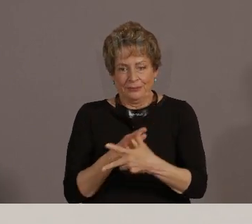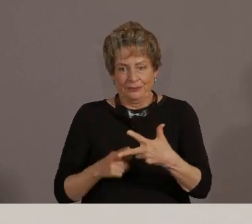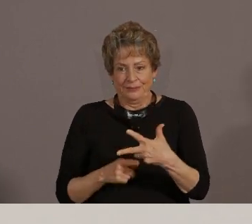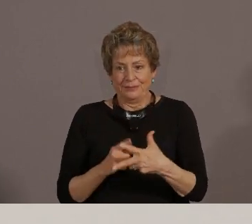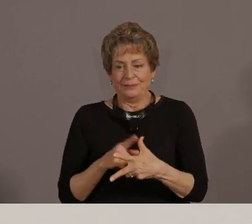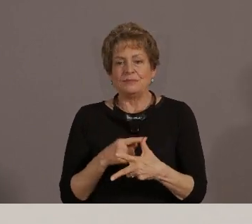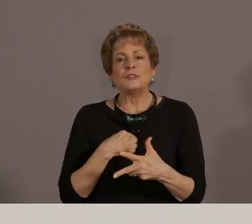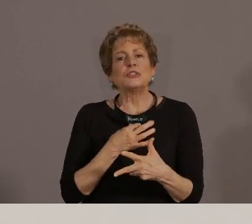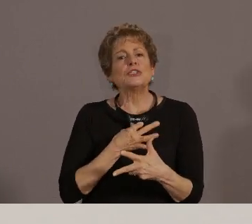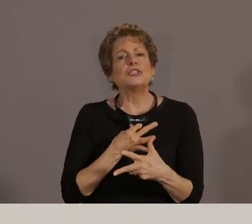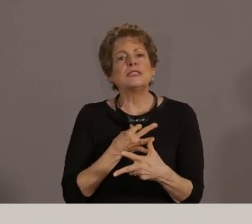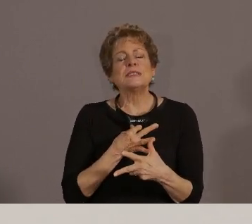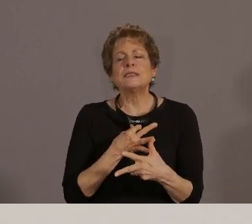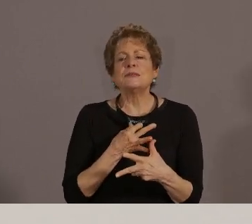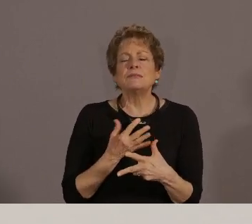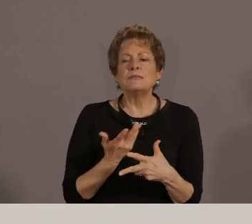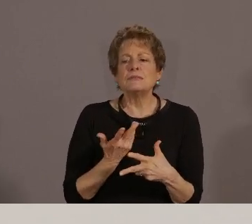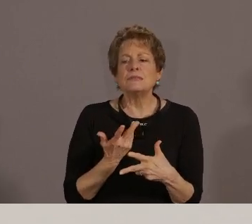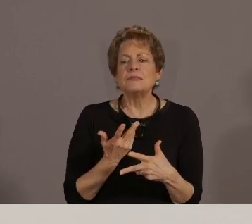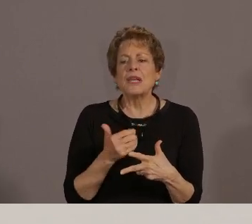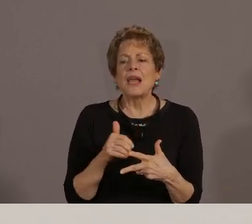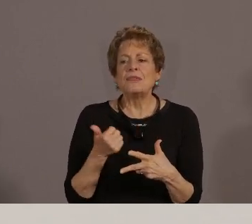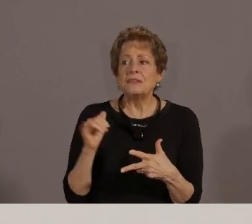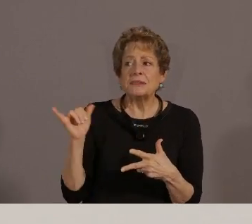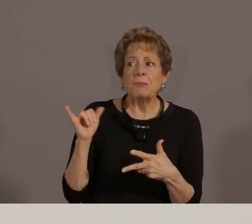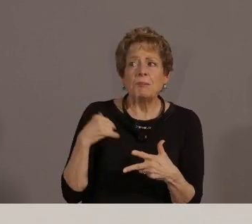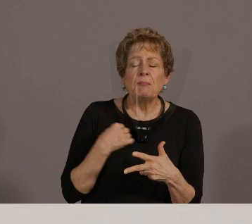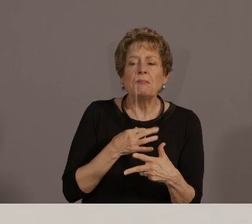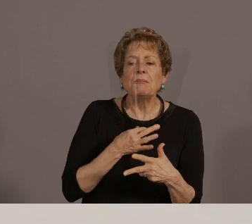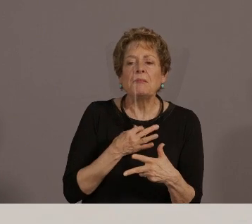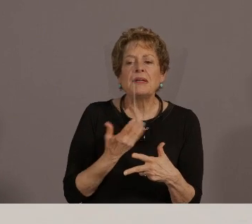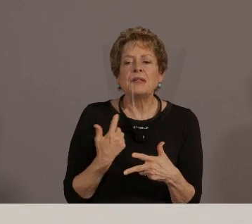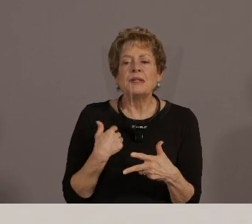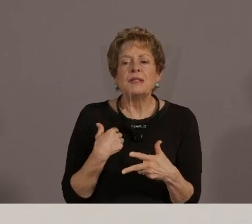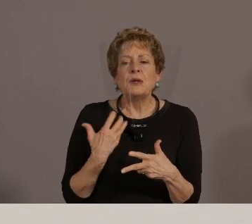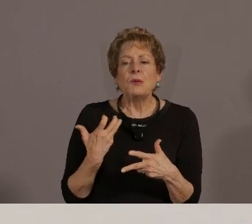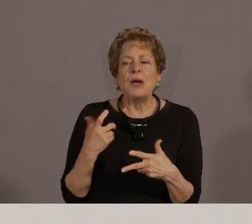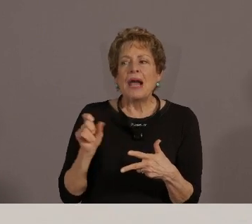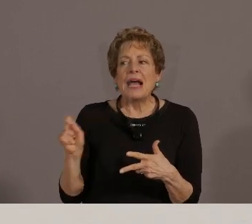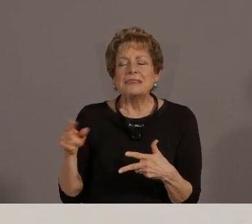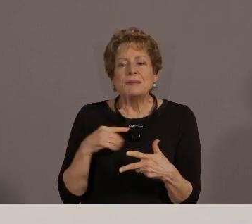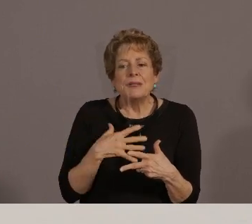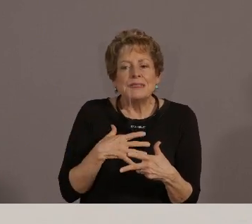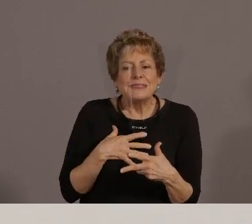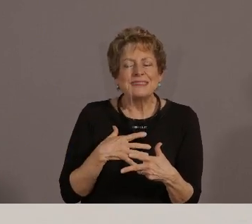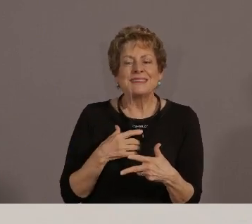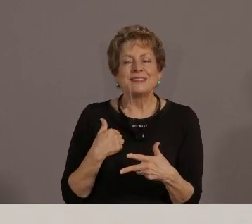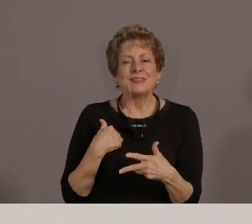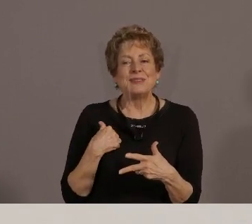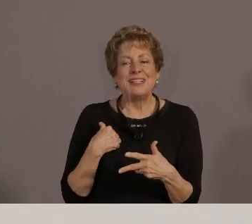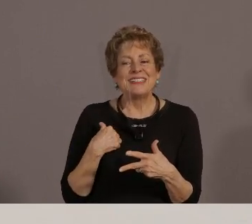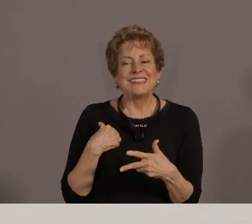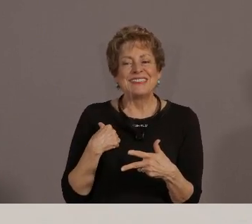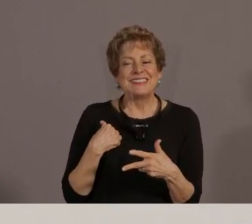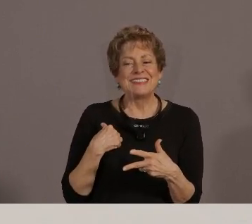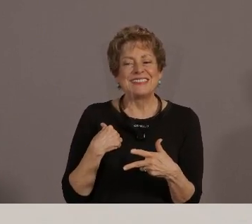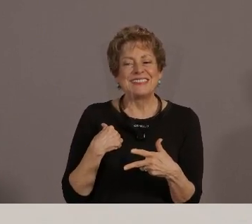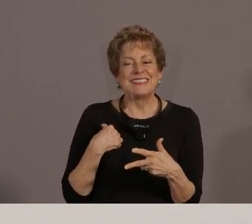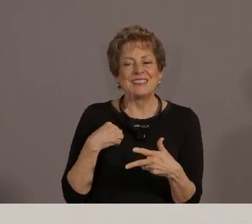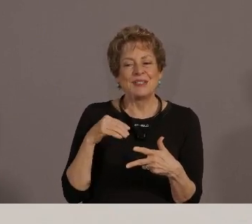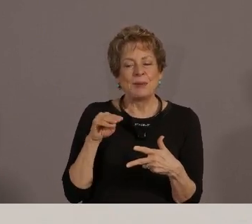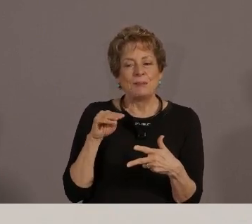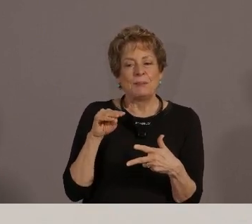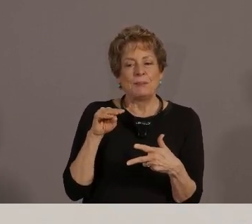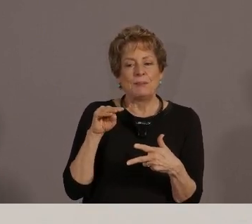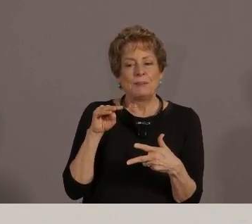I'm sure maybe some other people in the media are, maybe they don't want to ask it, but when will media essentially be eligible to get the vaccine?